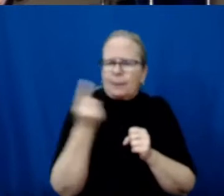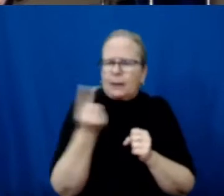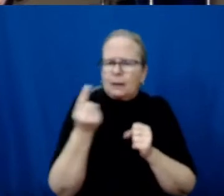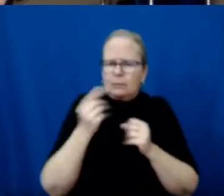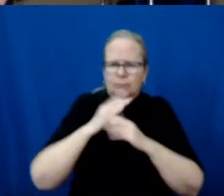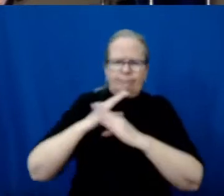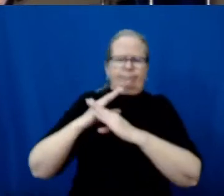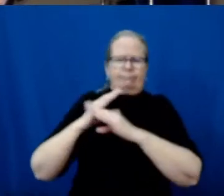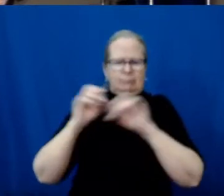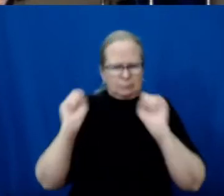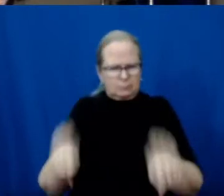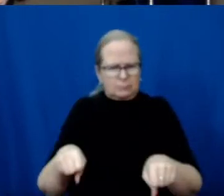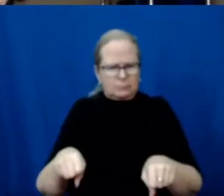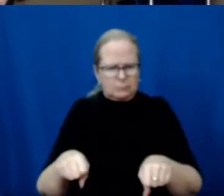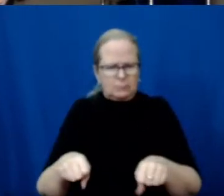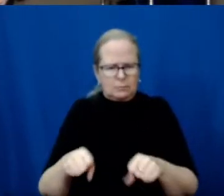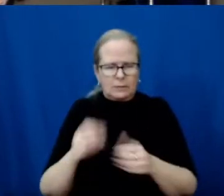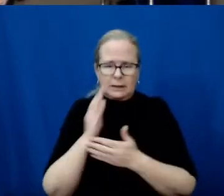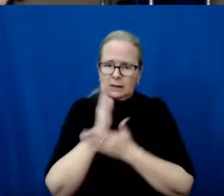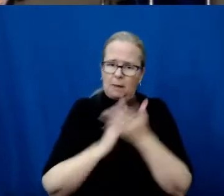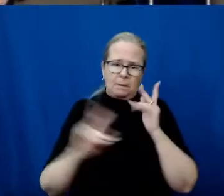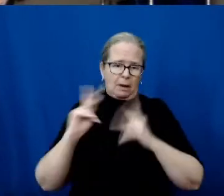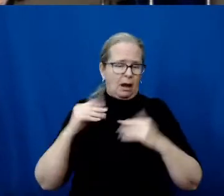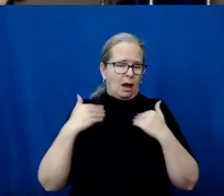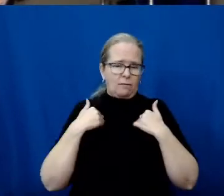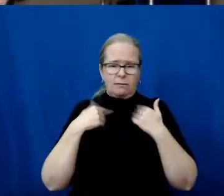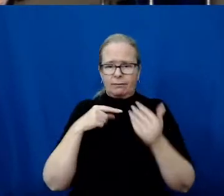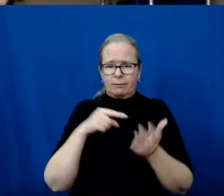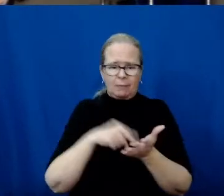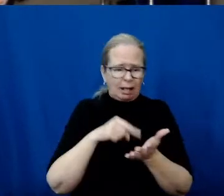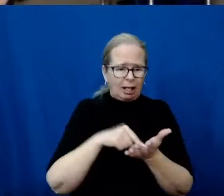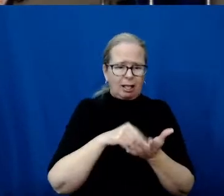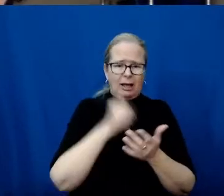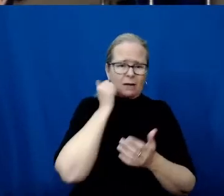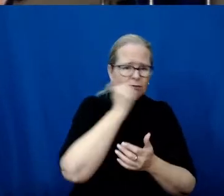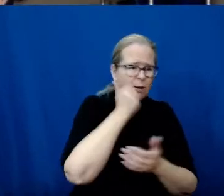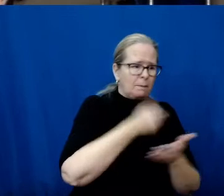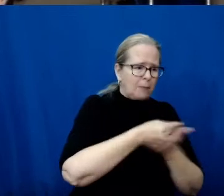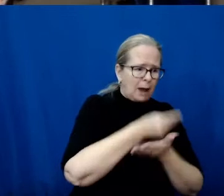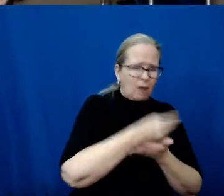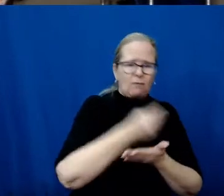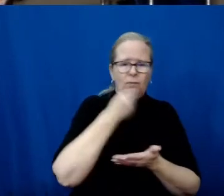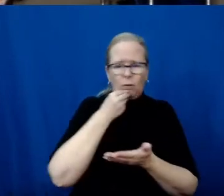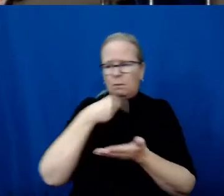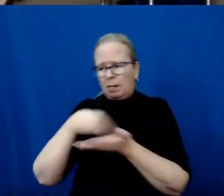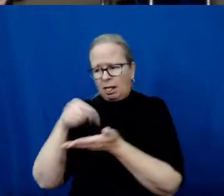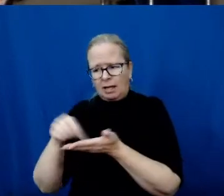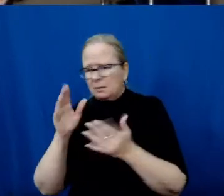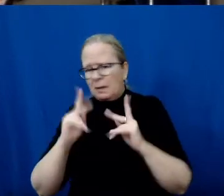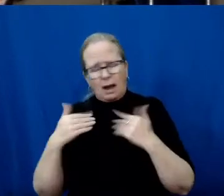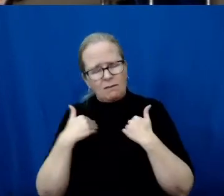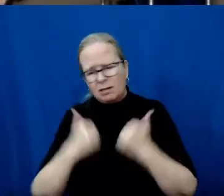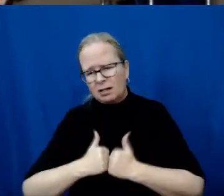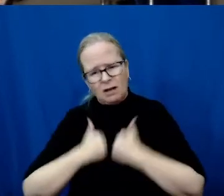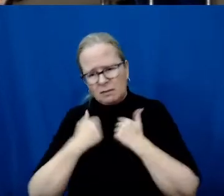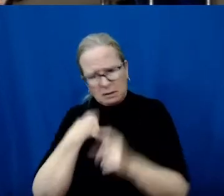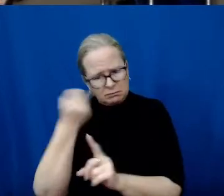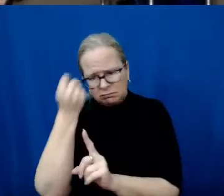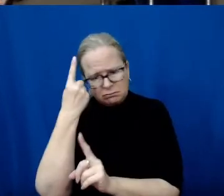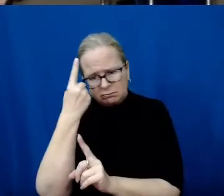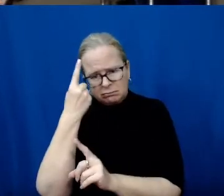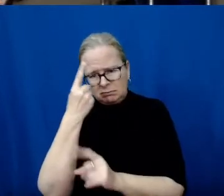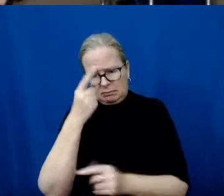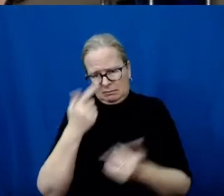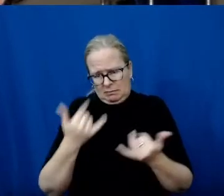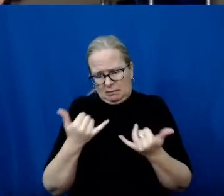needs to go on the table and all that kinds of stuff, like we get it. We've all been there. And but there are things that you can do and without having to